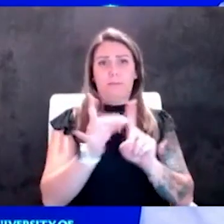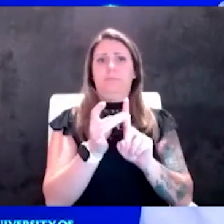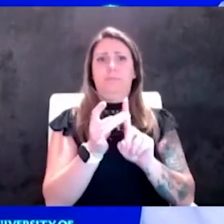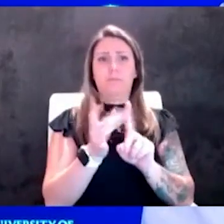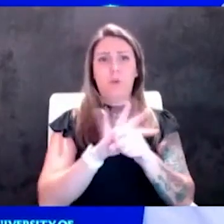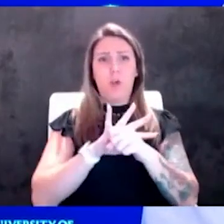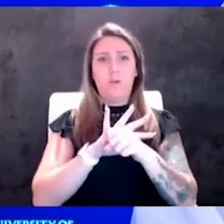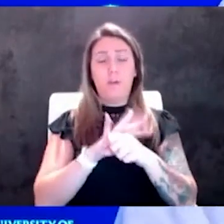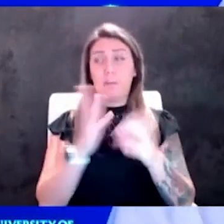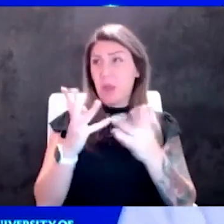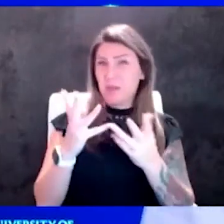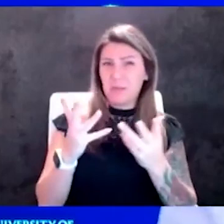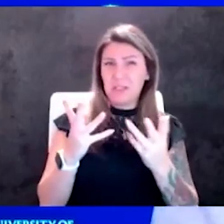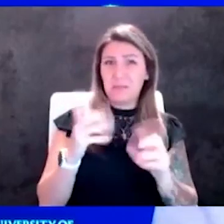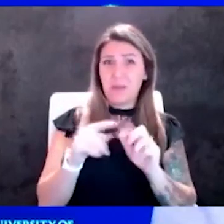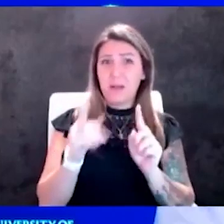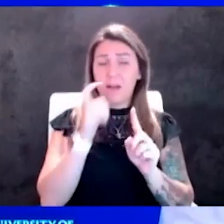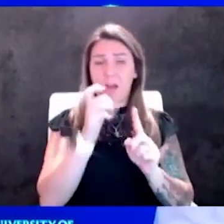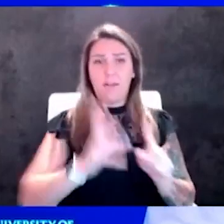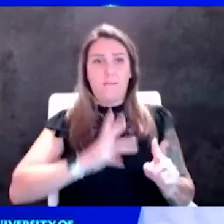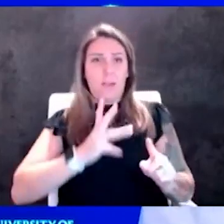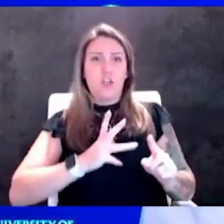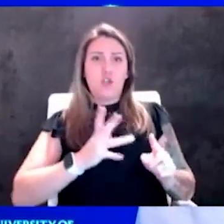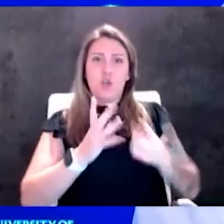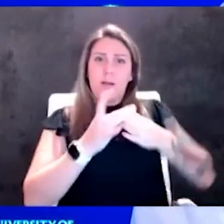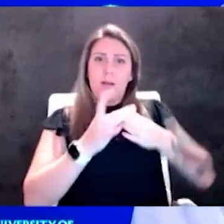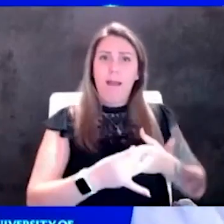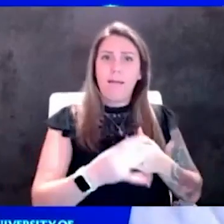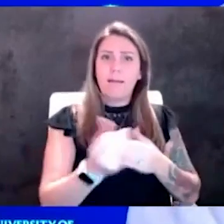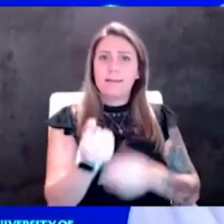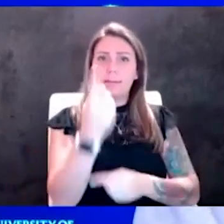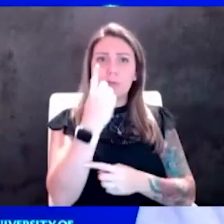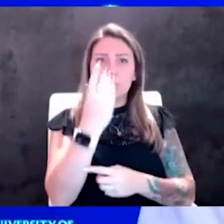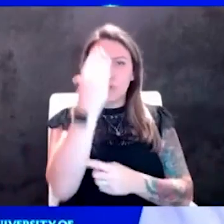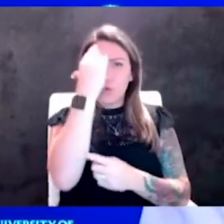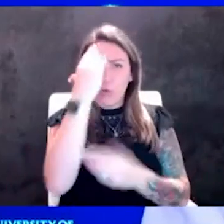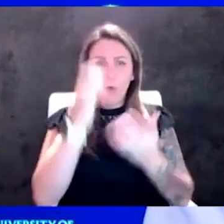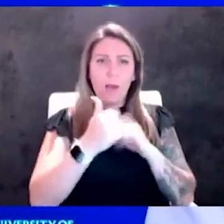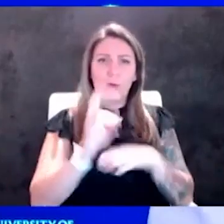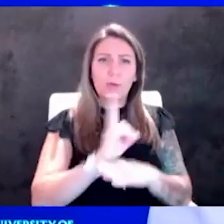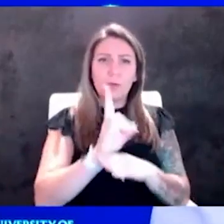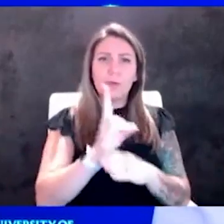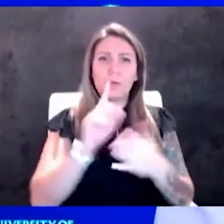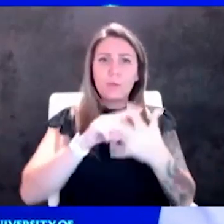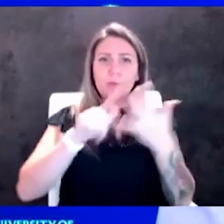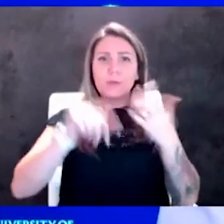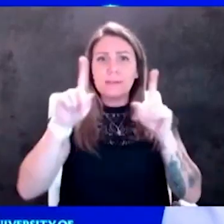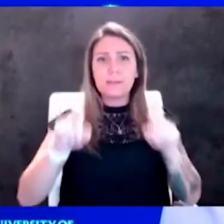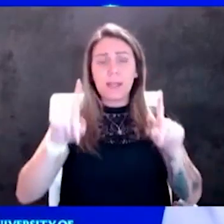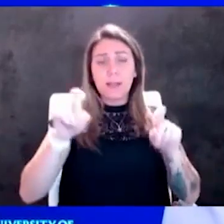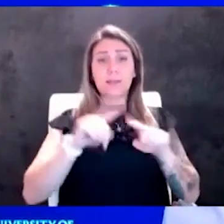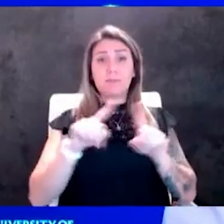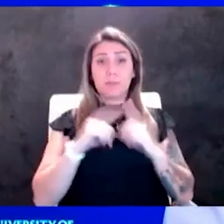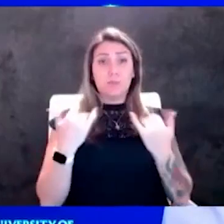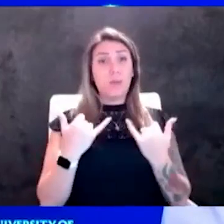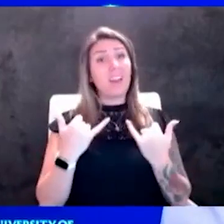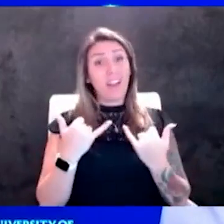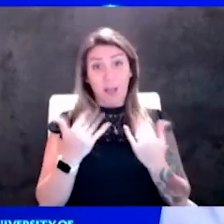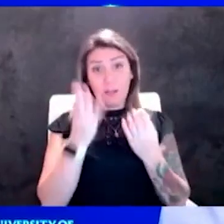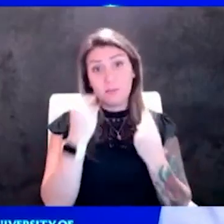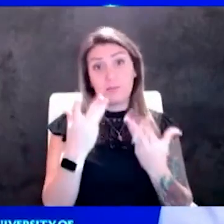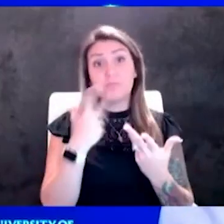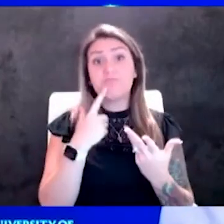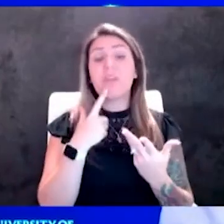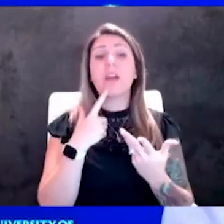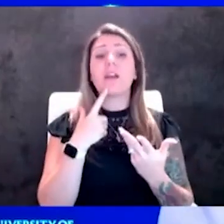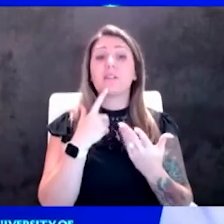no official guidance that we really know and understand how to use these tests. As of right now, even though the data is coming in and we are learning